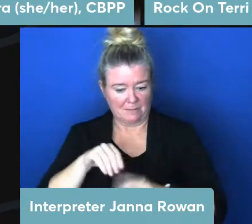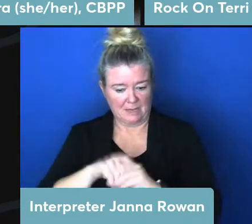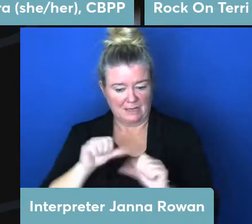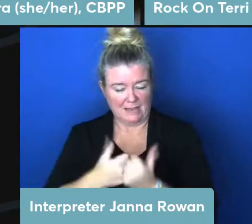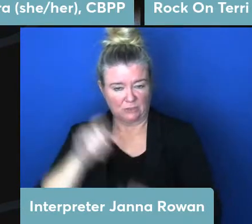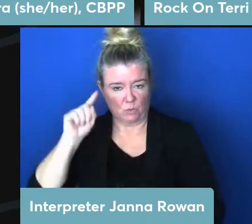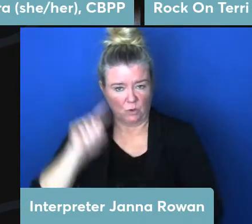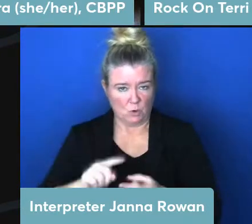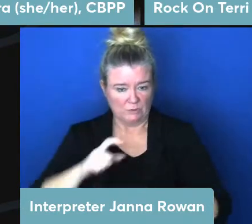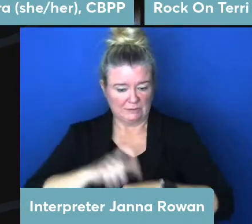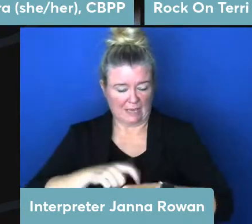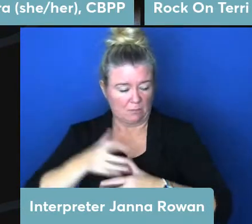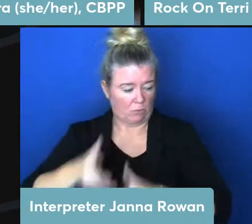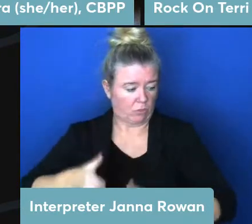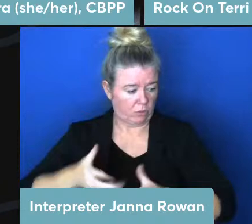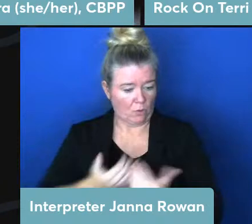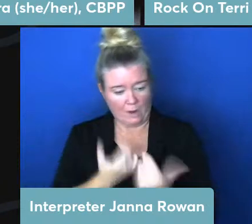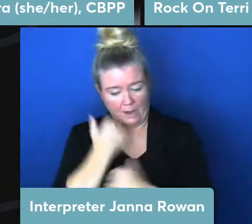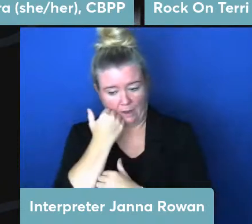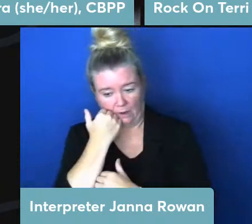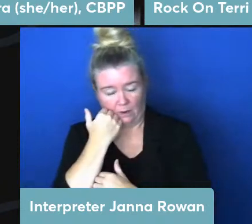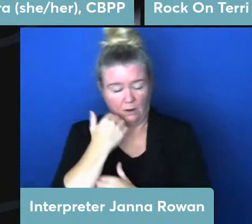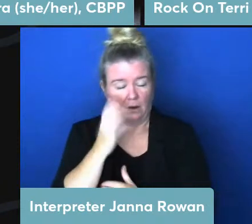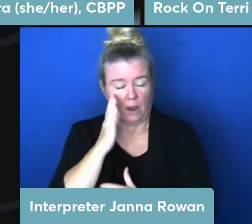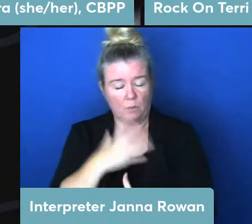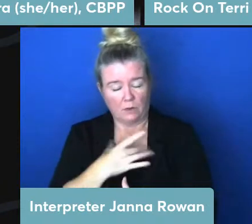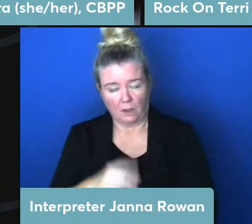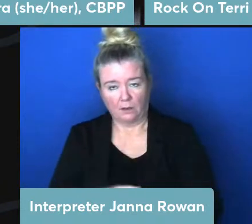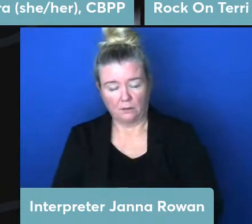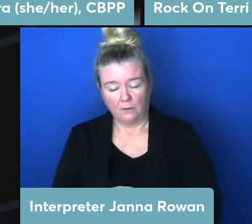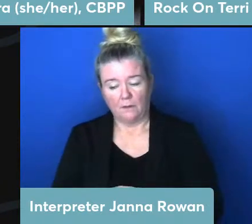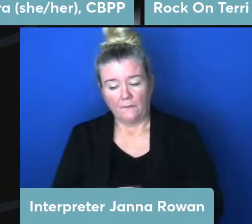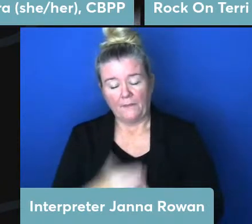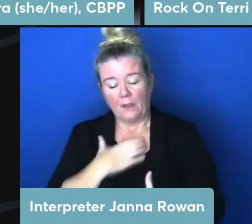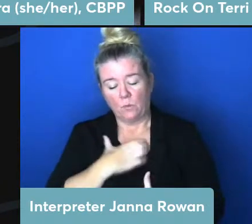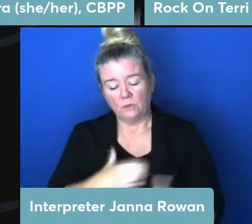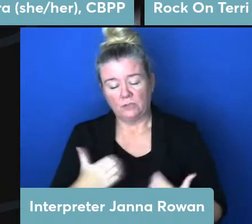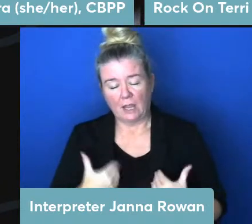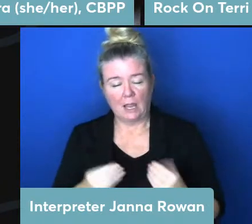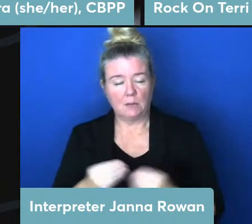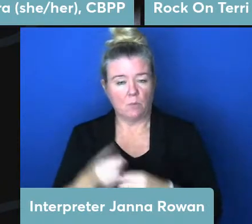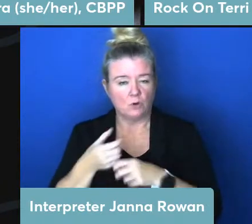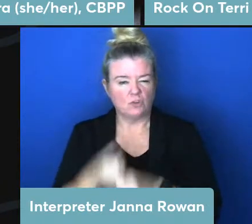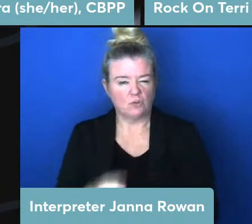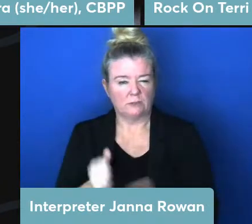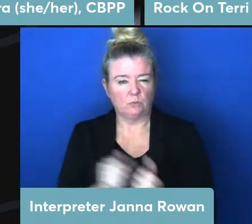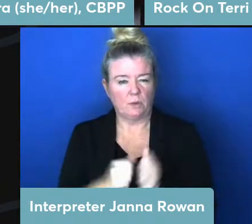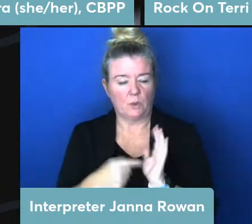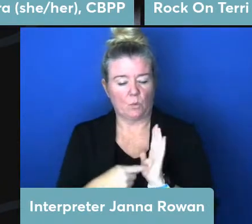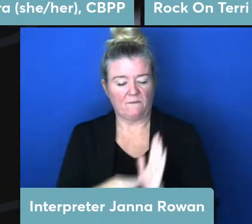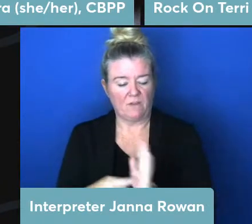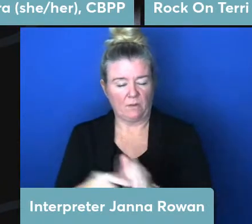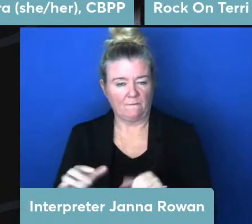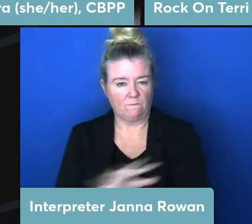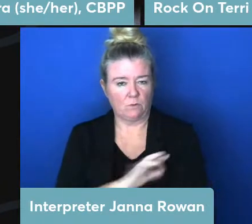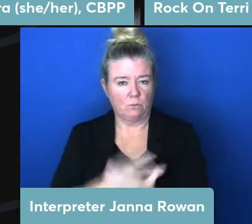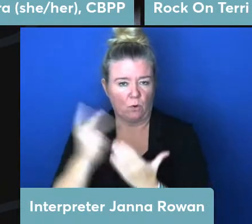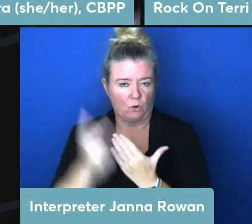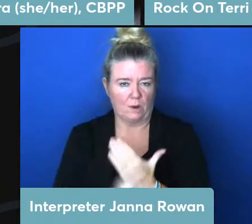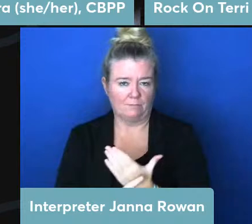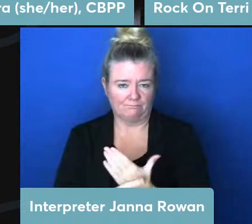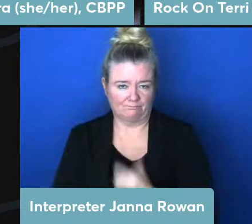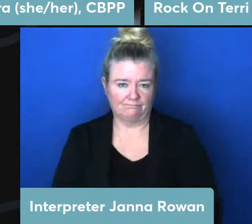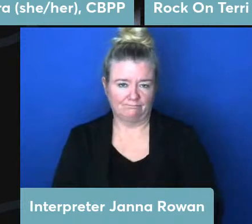also really appreciate it if there was a little bit more trust in revealing the full programs,